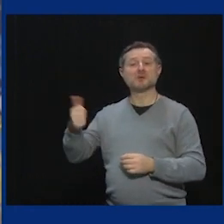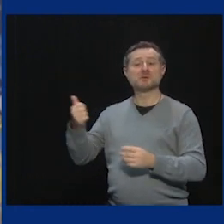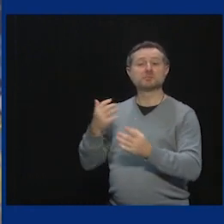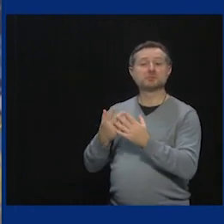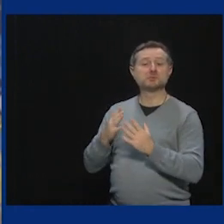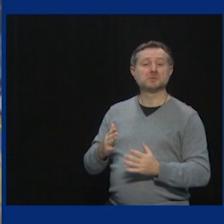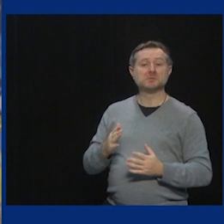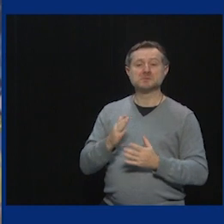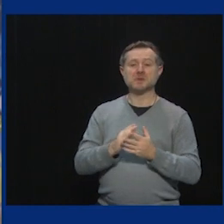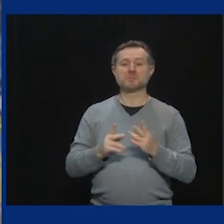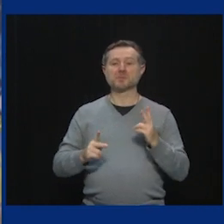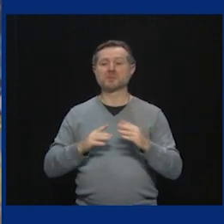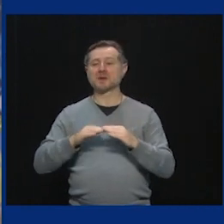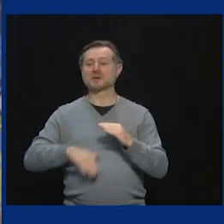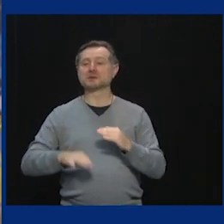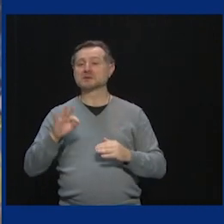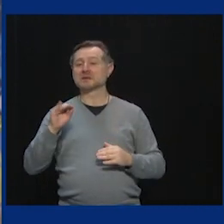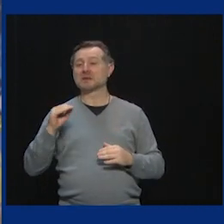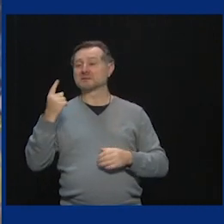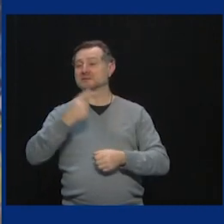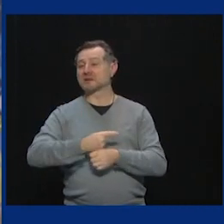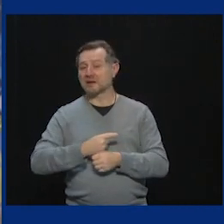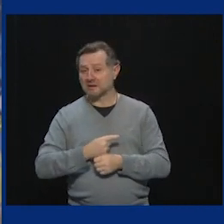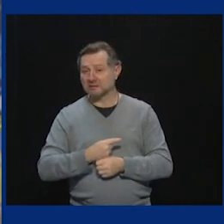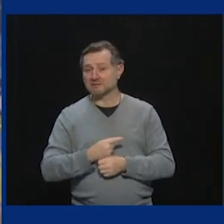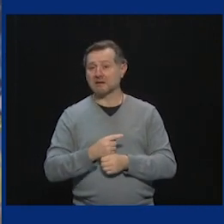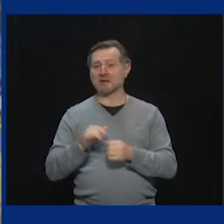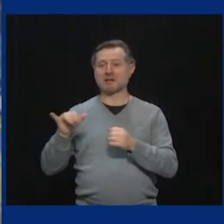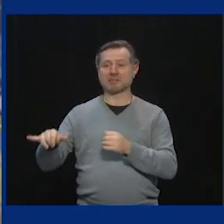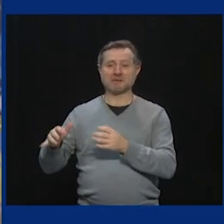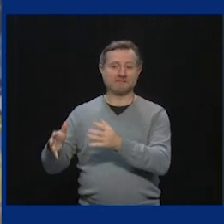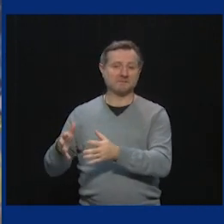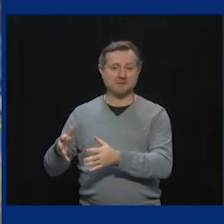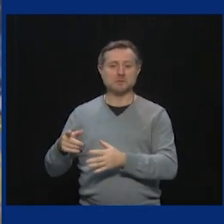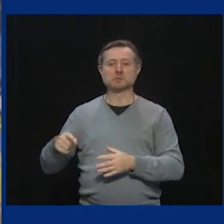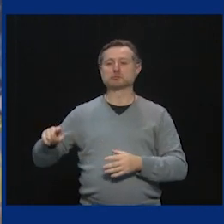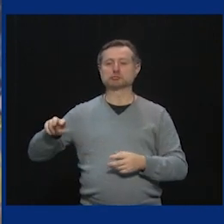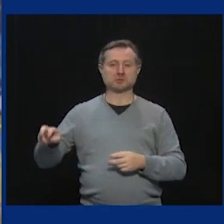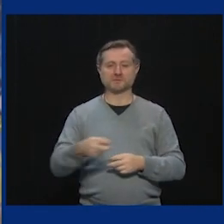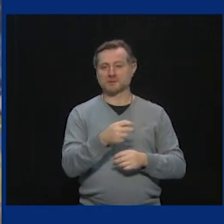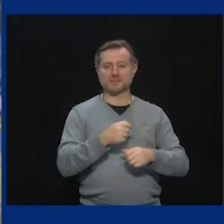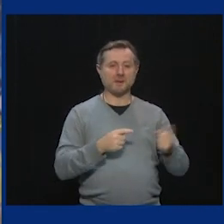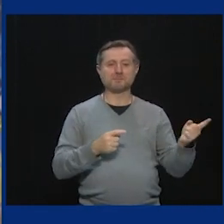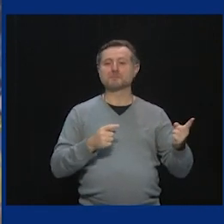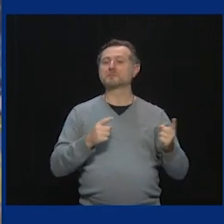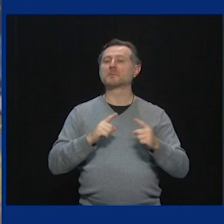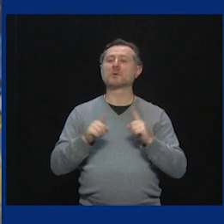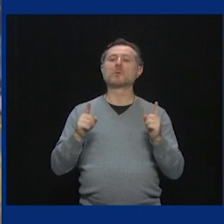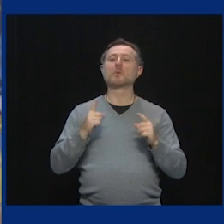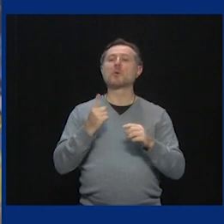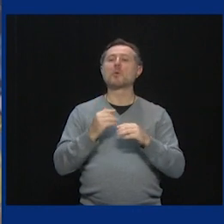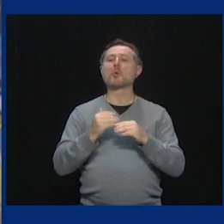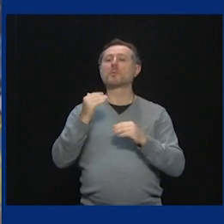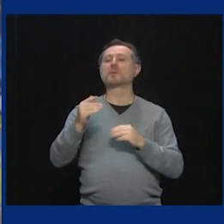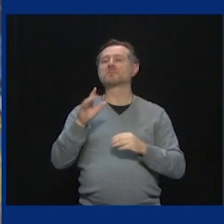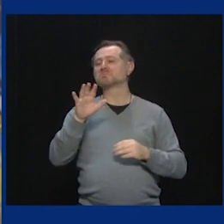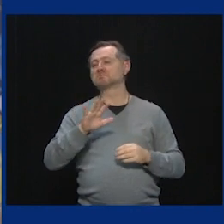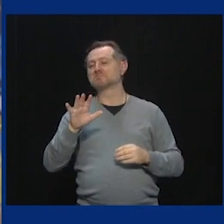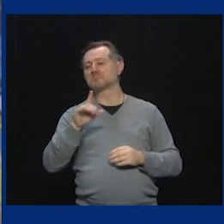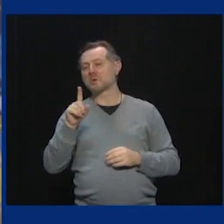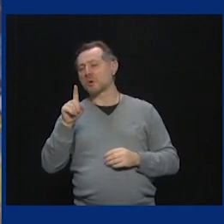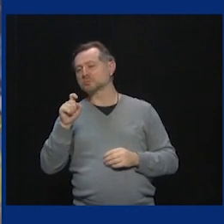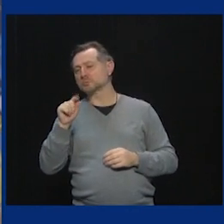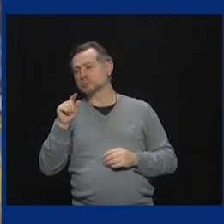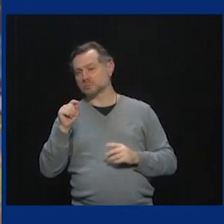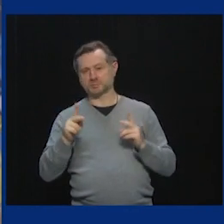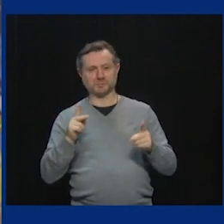or less on their time. We've transferred over 128 already into the Department of Corrections